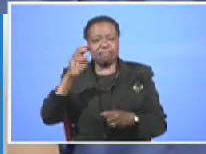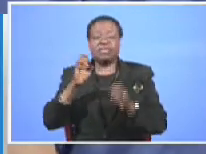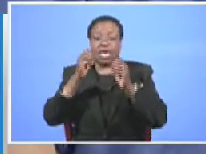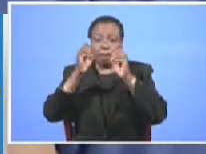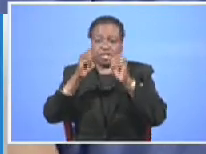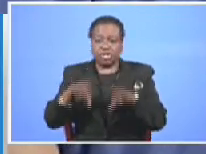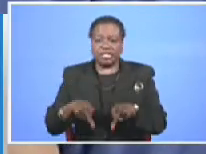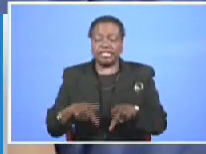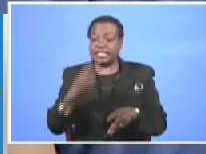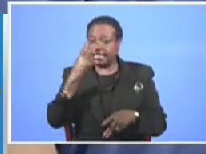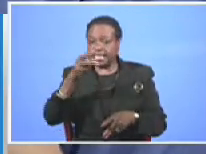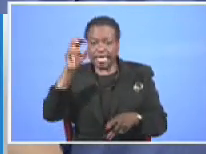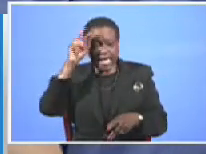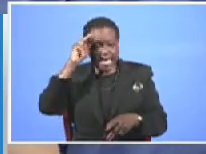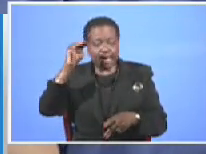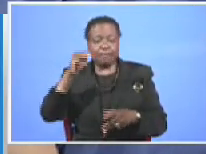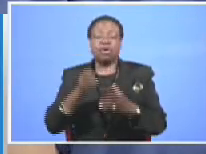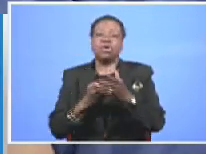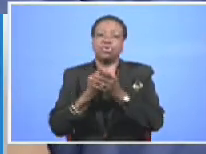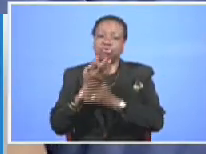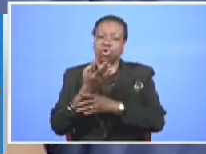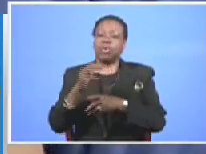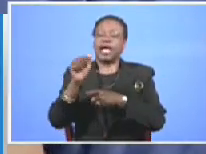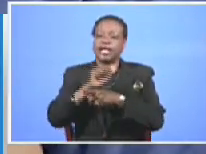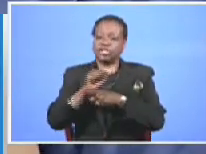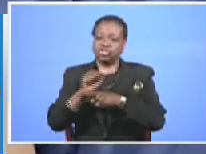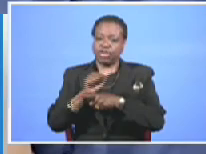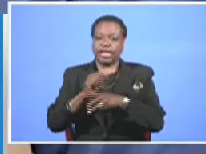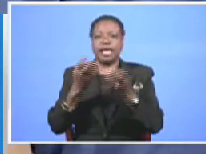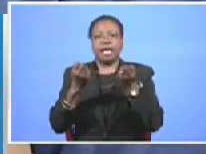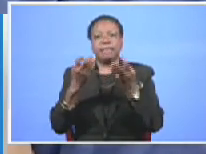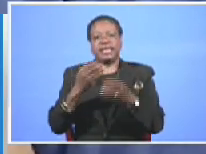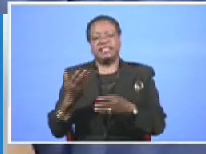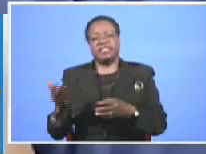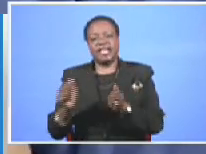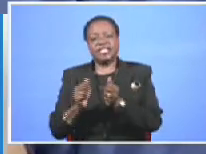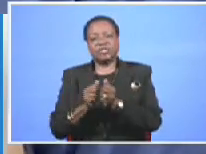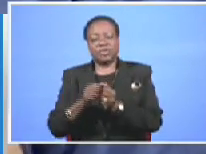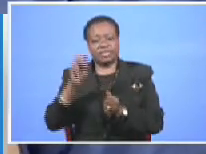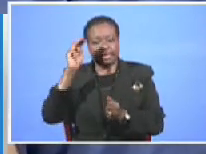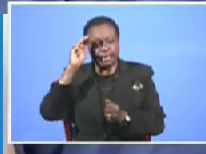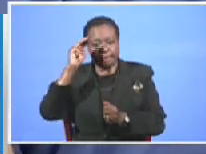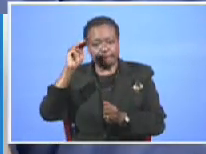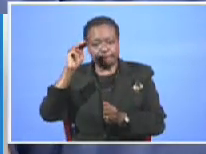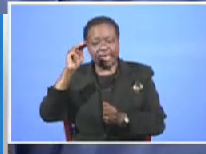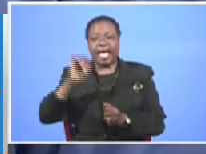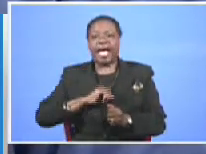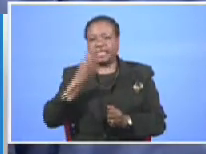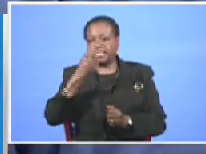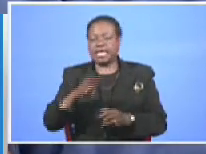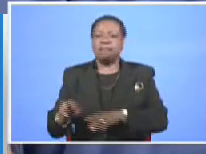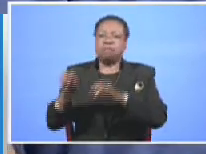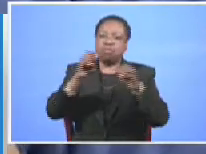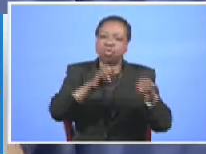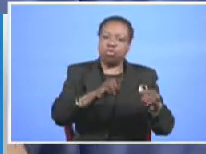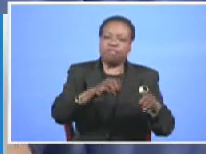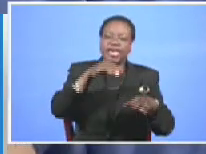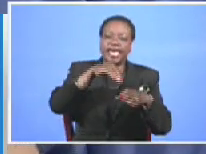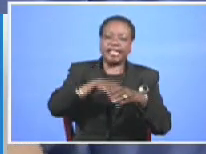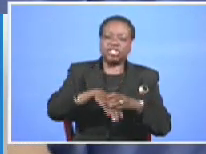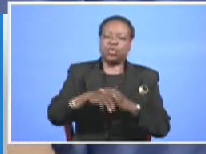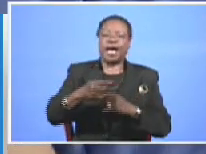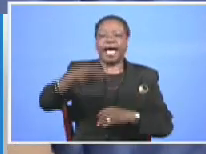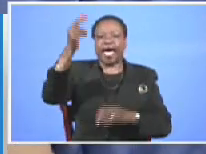raised, trained, done many things with him, and to see him move into this particular high level